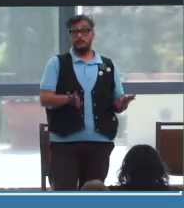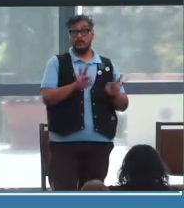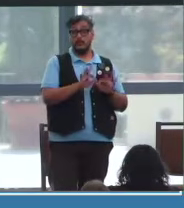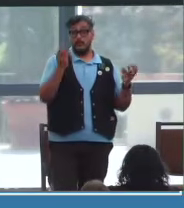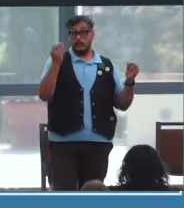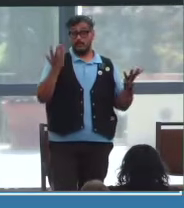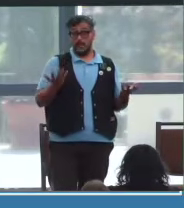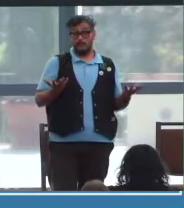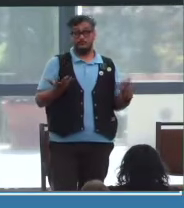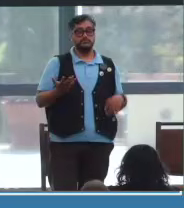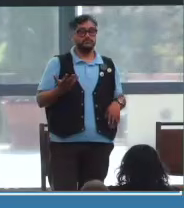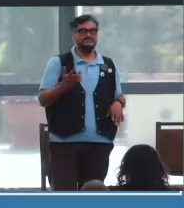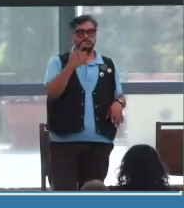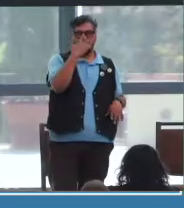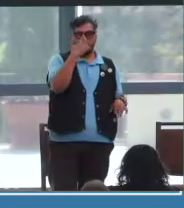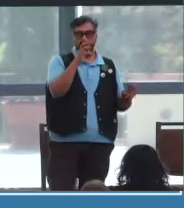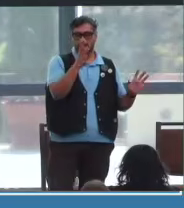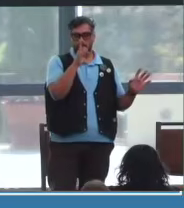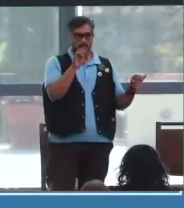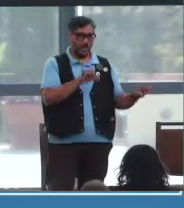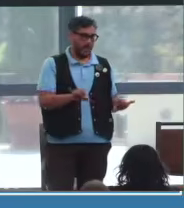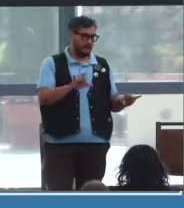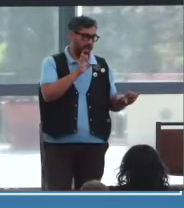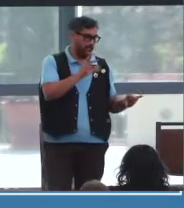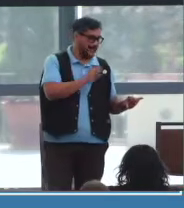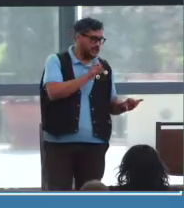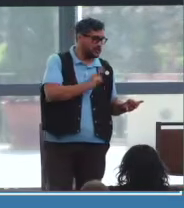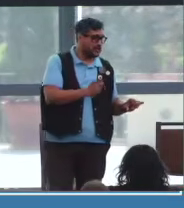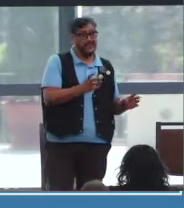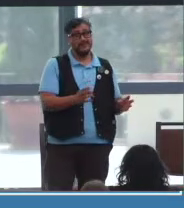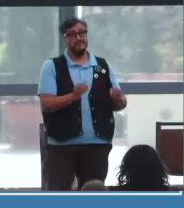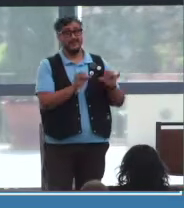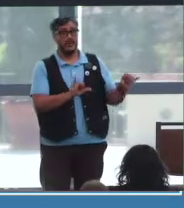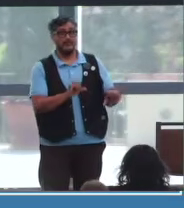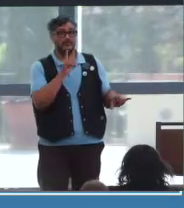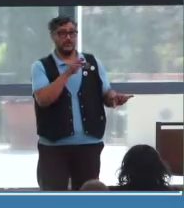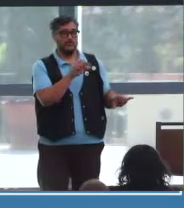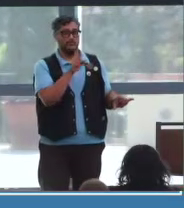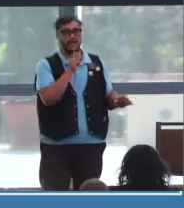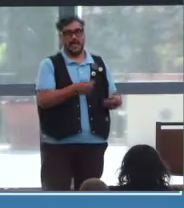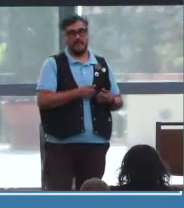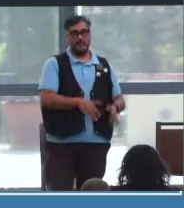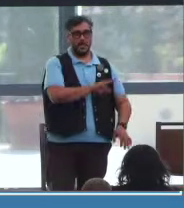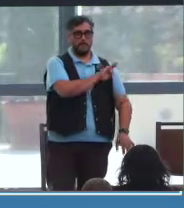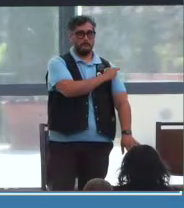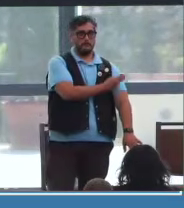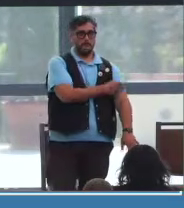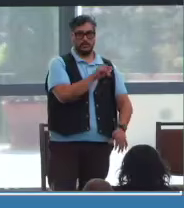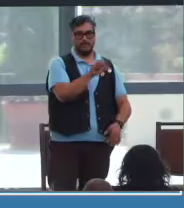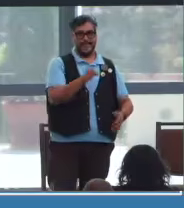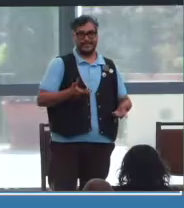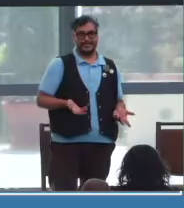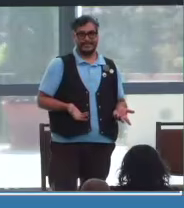about is that it's common in aging and even more common in lupus patients to have a loss of muscle mass as we